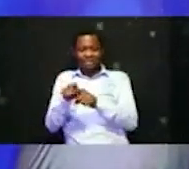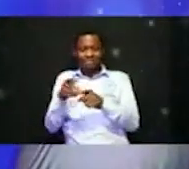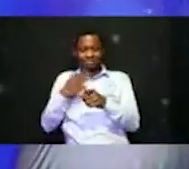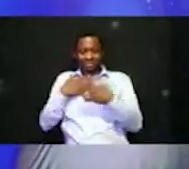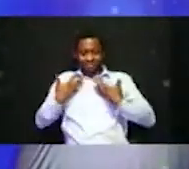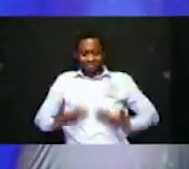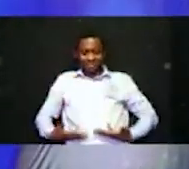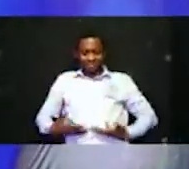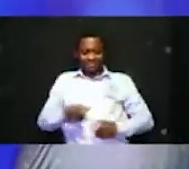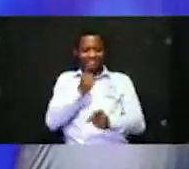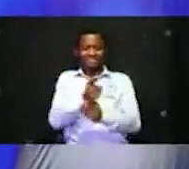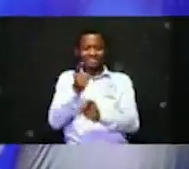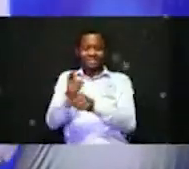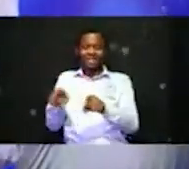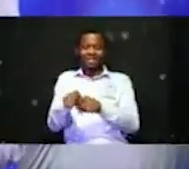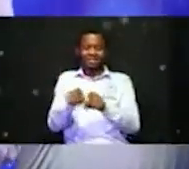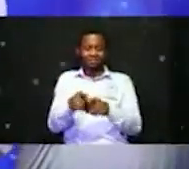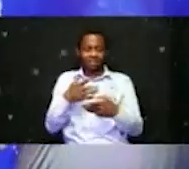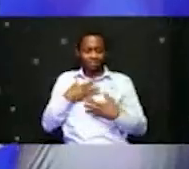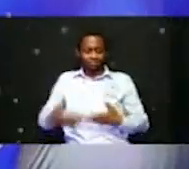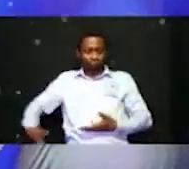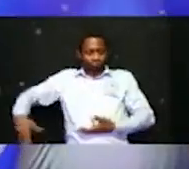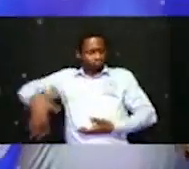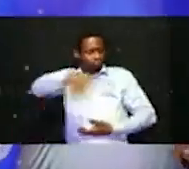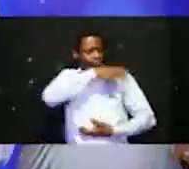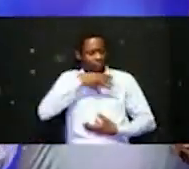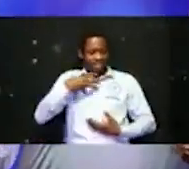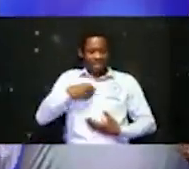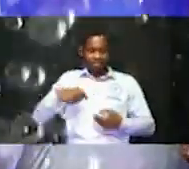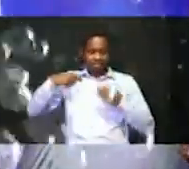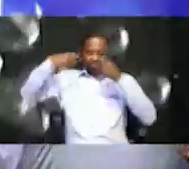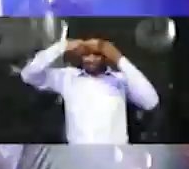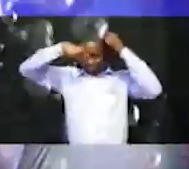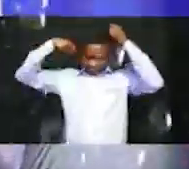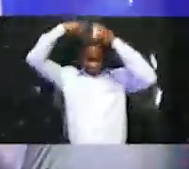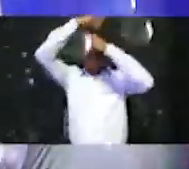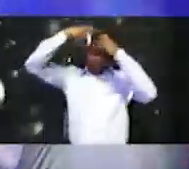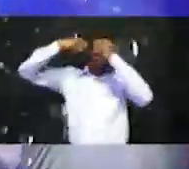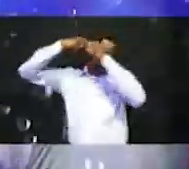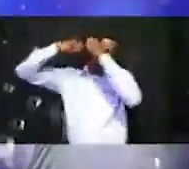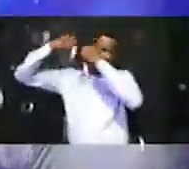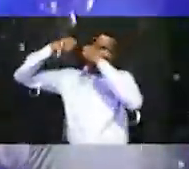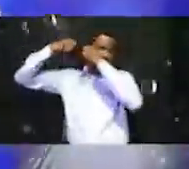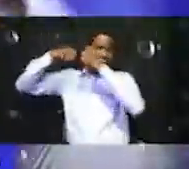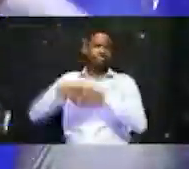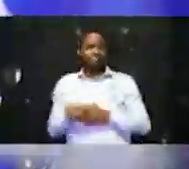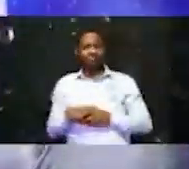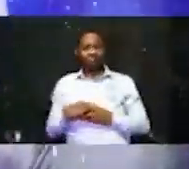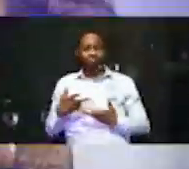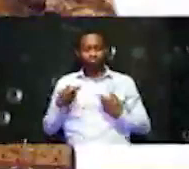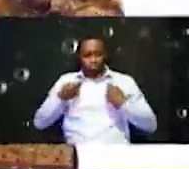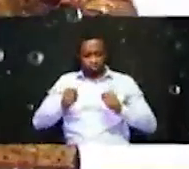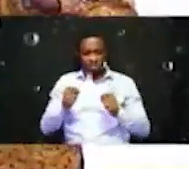robe and turban. Atemusem tise atadie yu ene abotire. Let us make deliberate effort to put